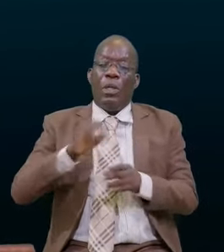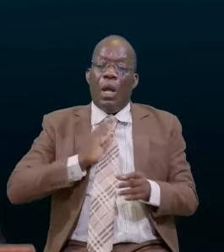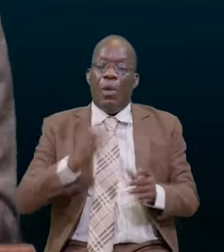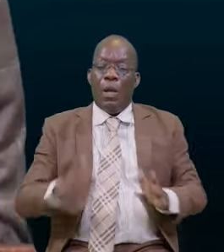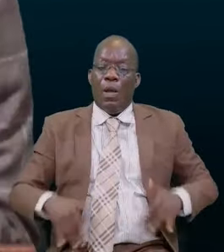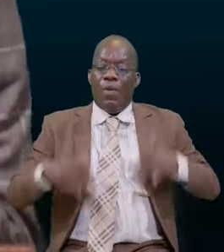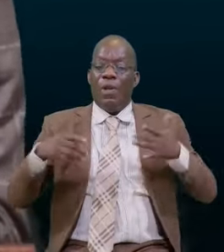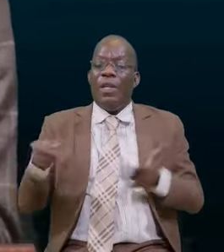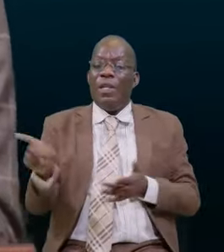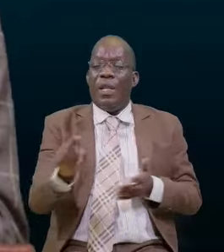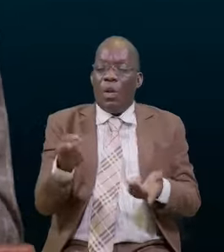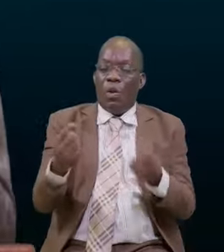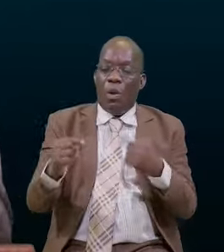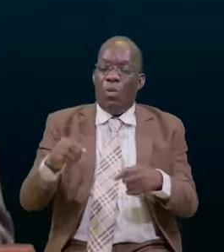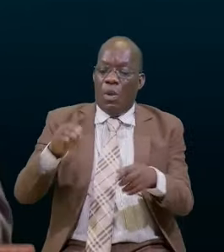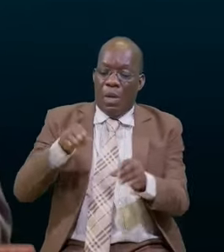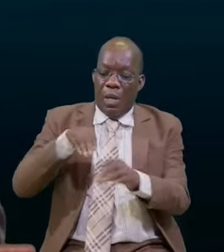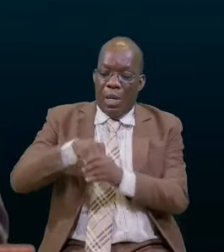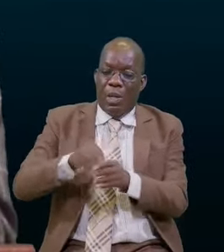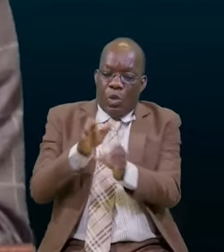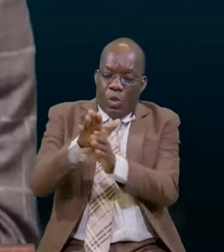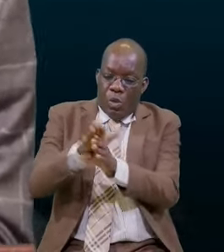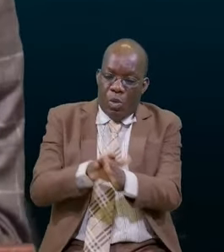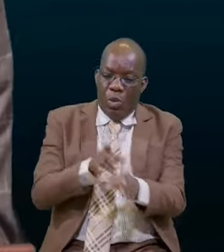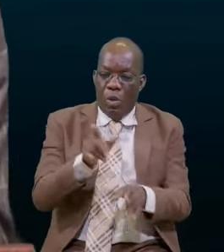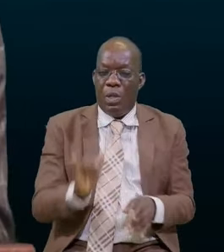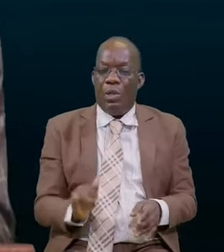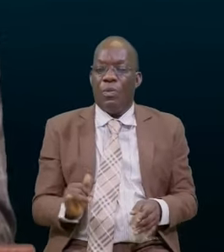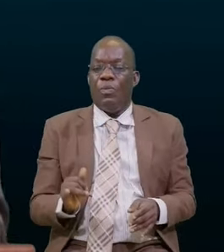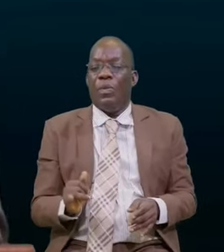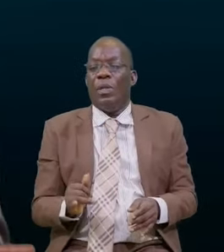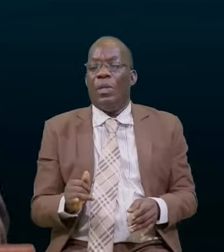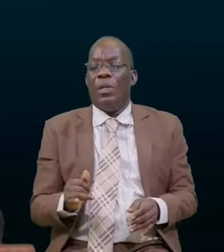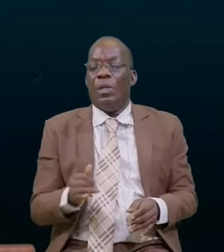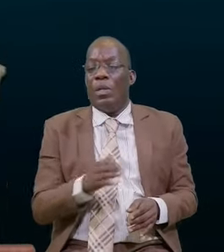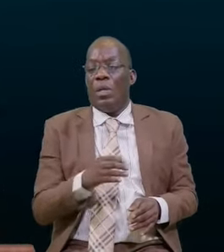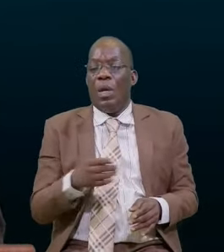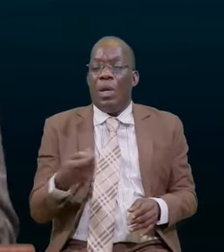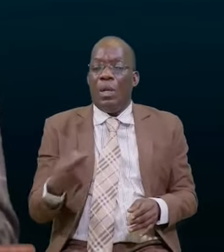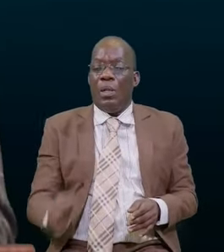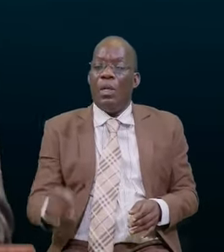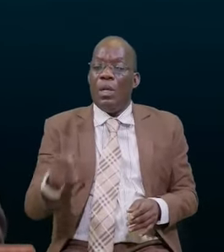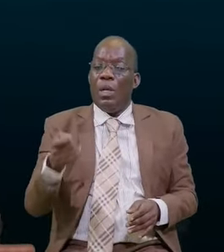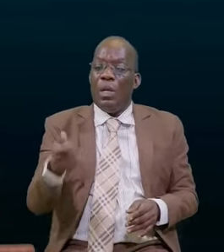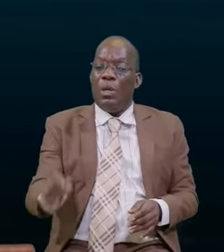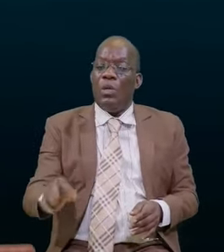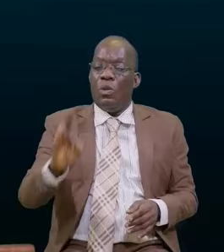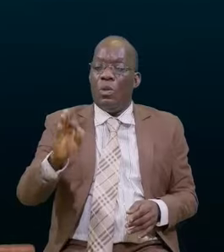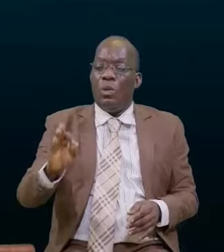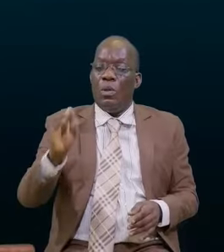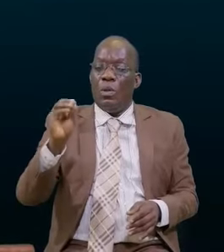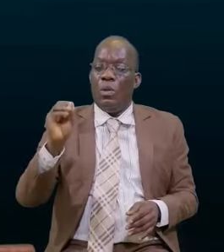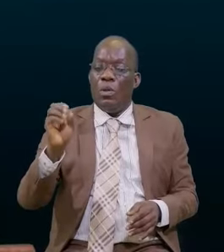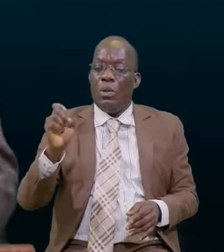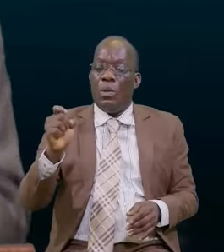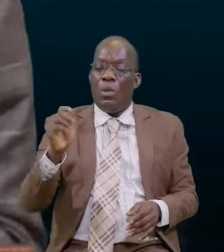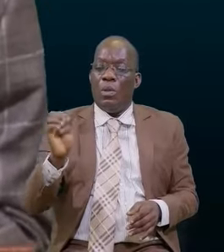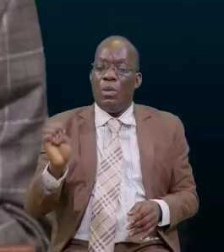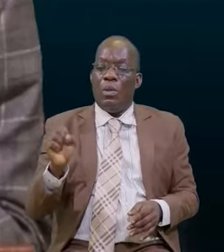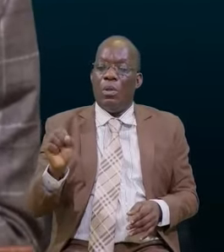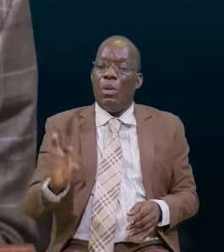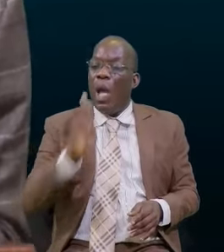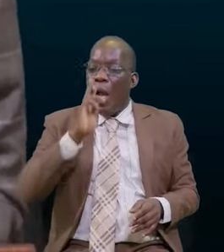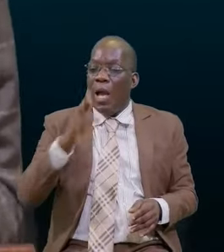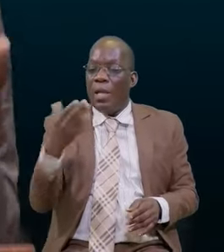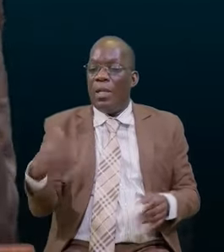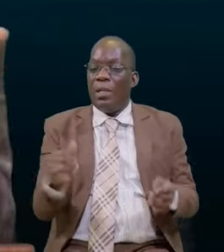grapes secondly the little foxes are those things we permit to Rob us of the tenderness of